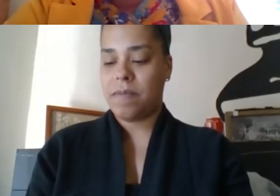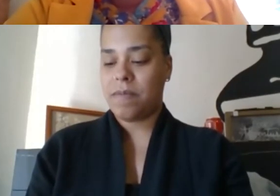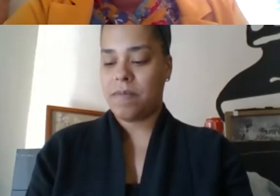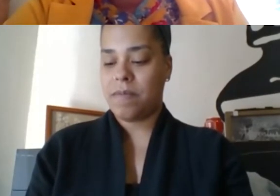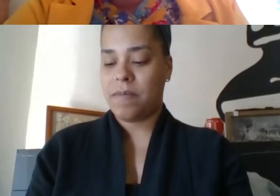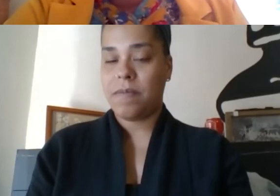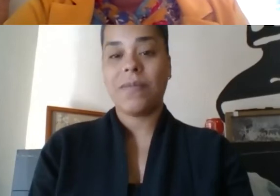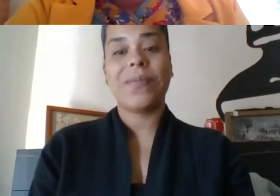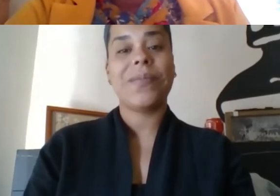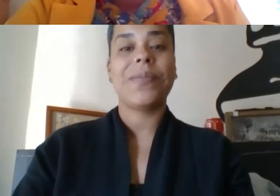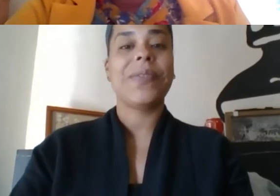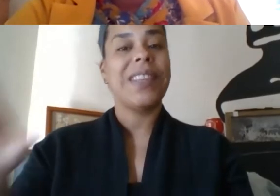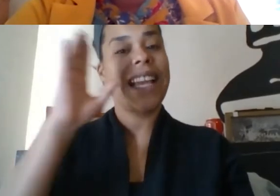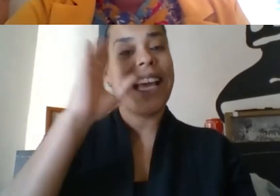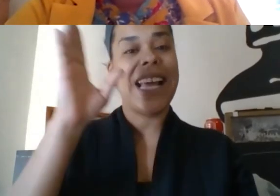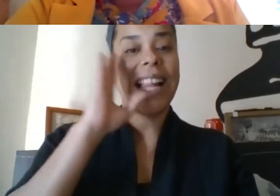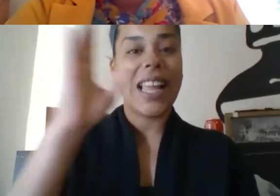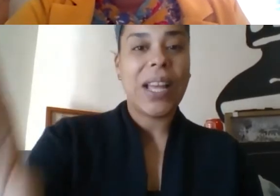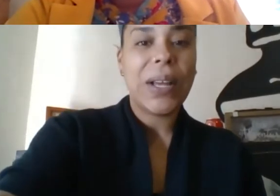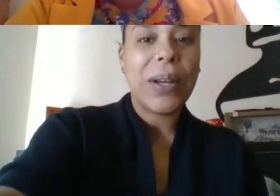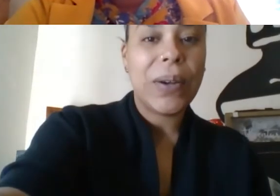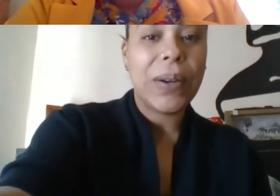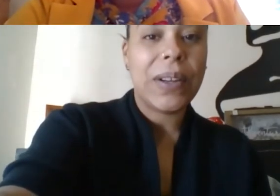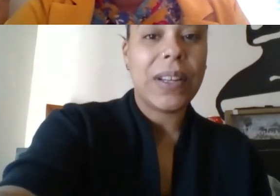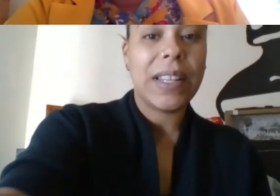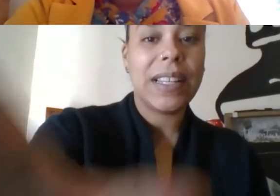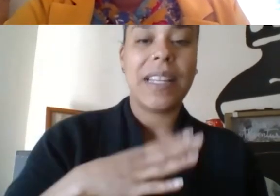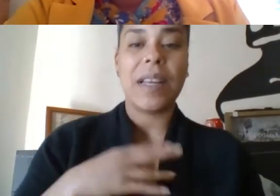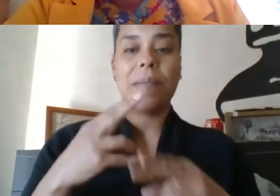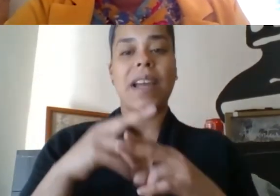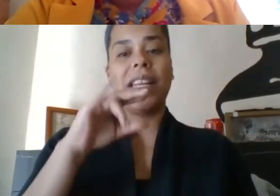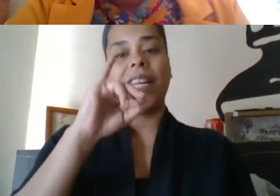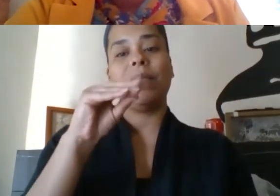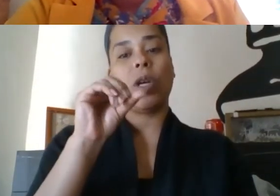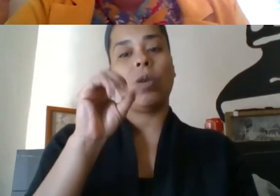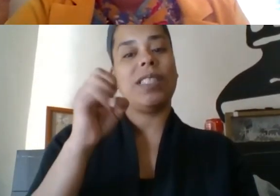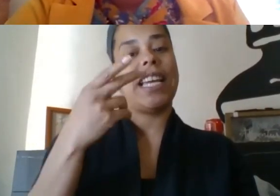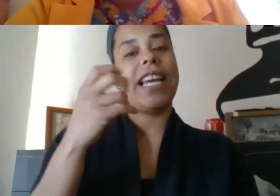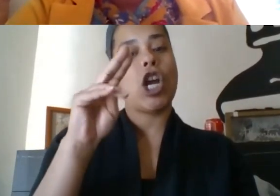Hello, everyone. My name is Jose Hernandez. I'm with NYC Spinal.